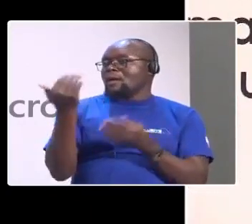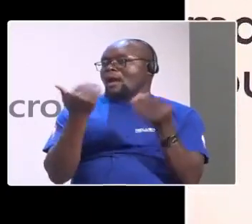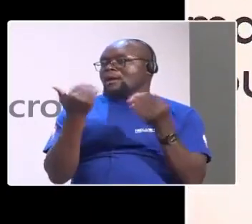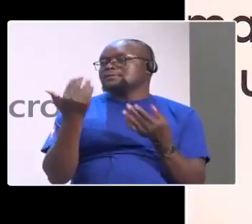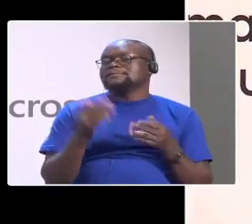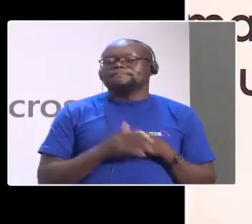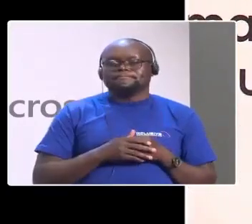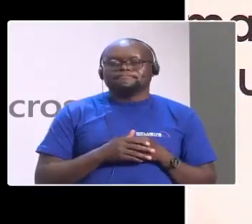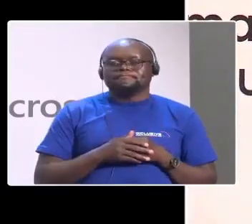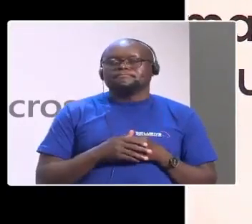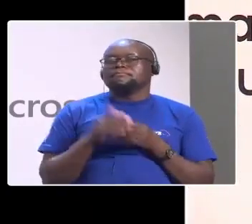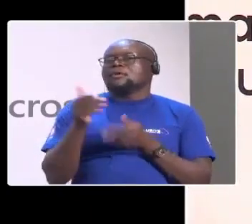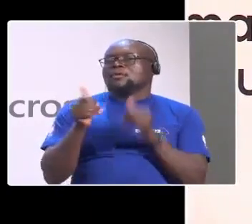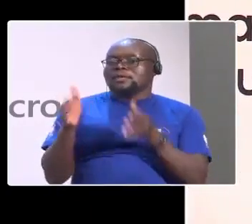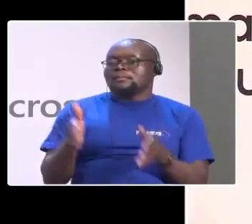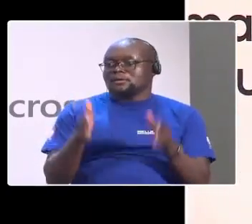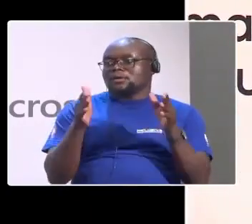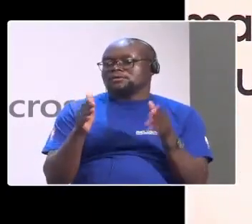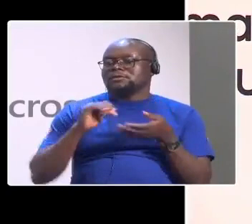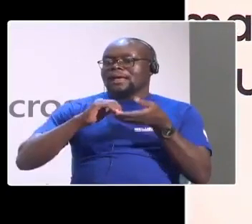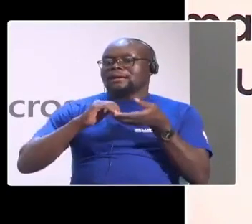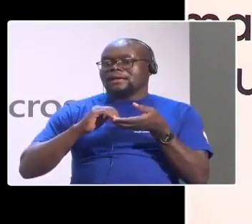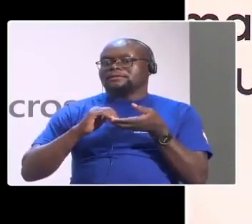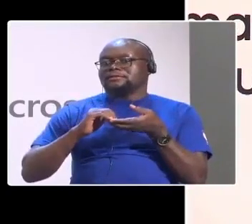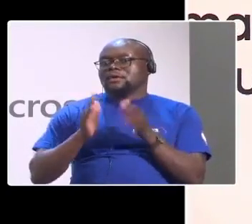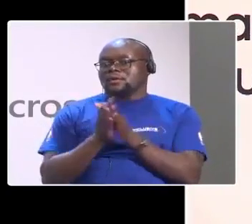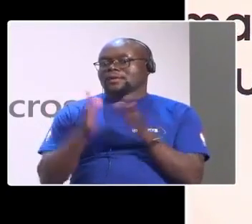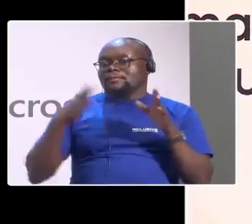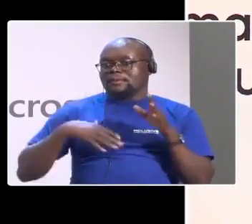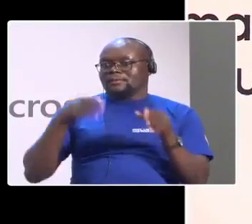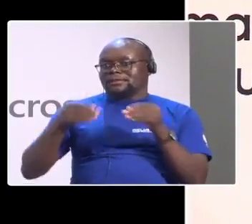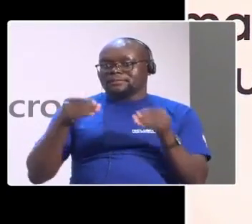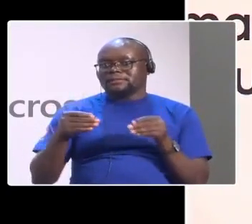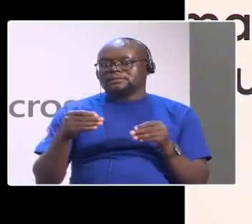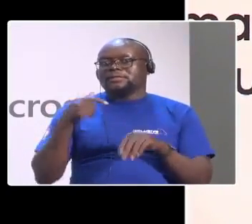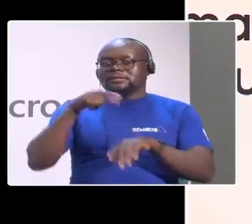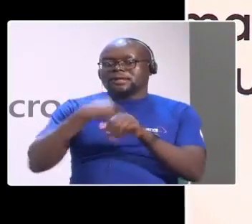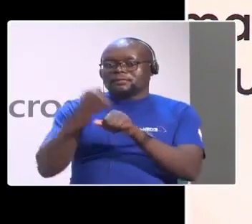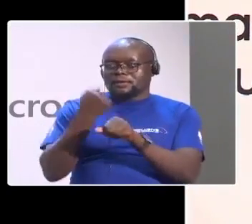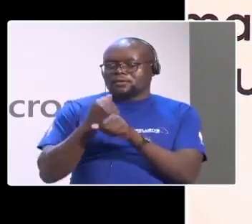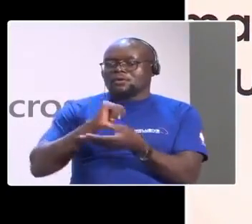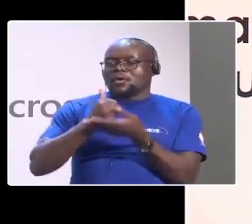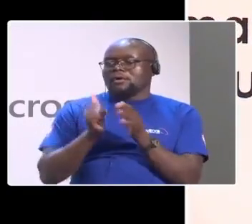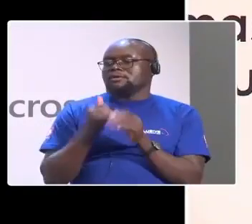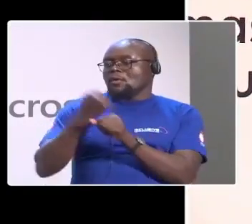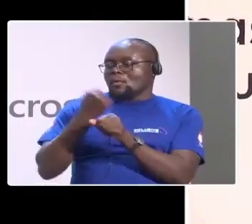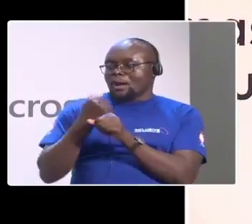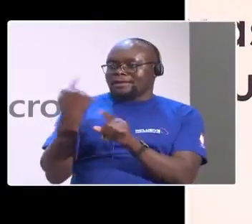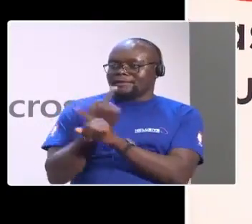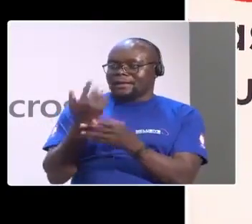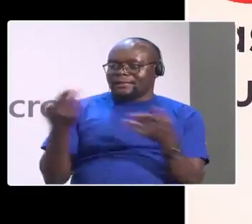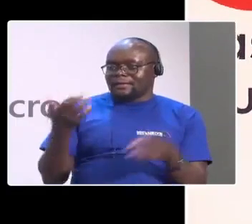our methodologies in terms of engagement with people with disabilities when we do audit work and site inspections.